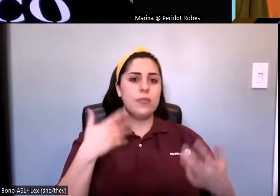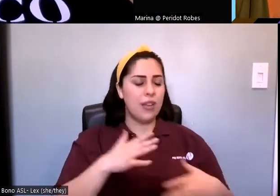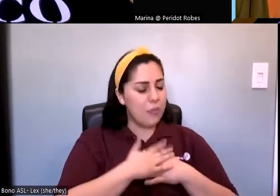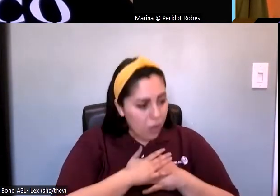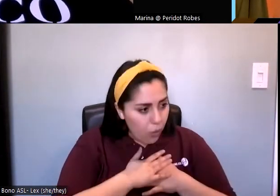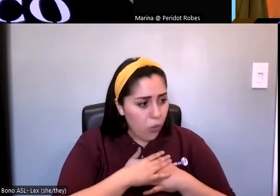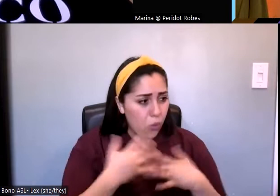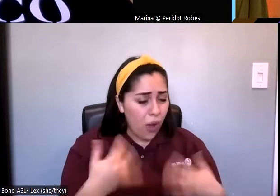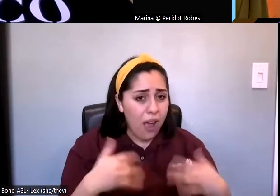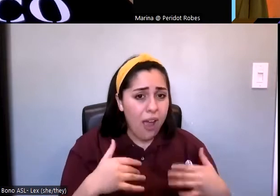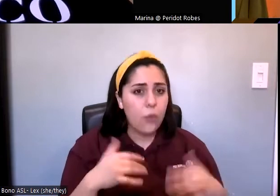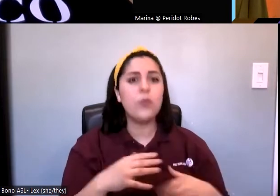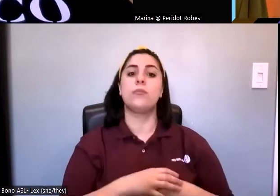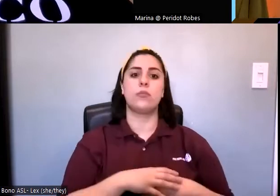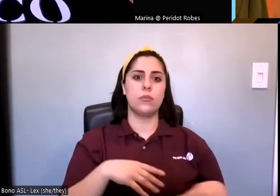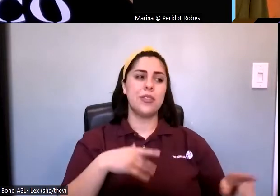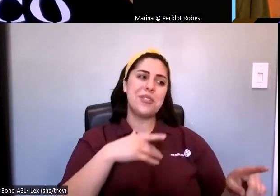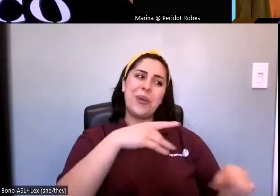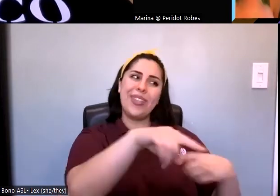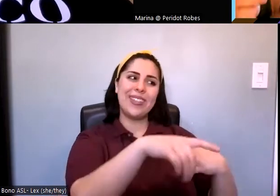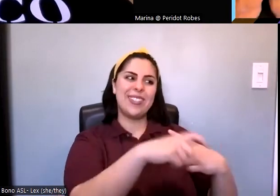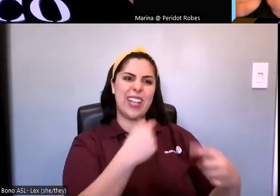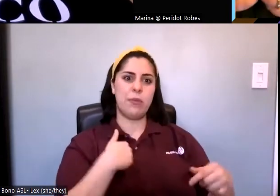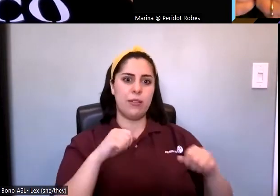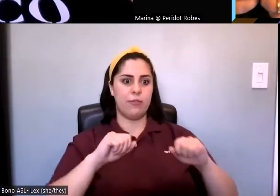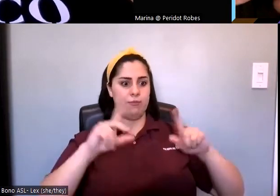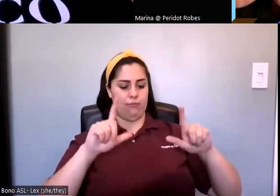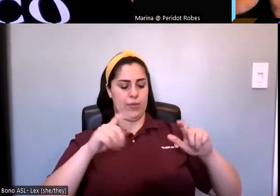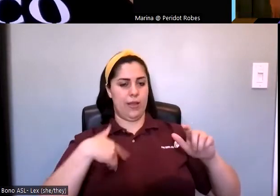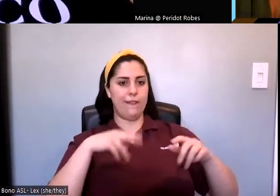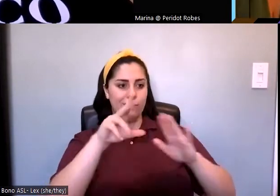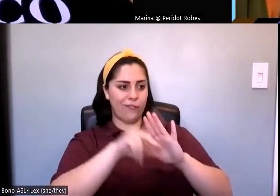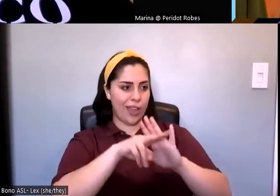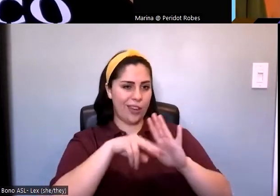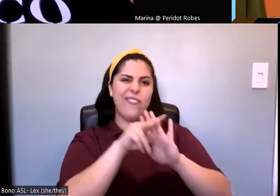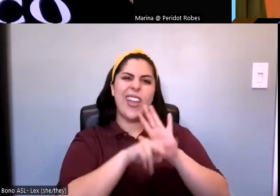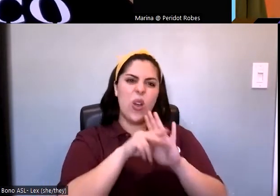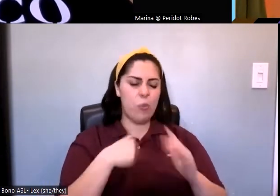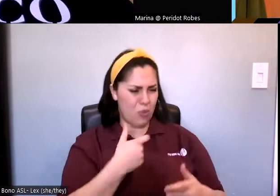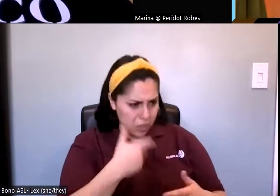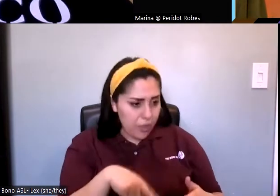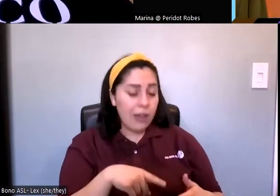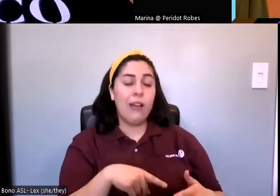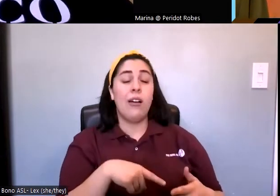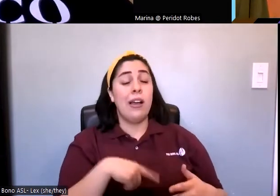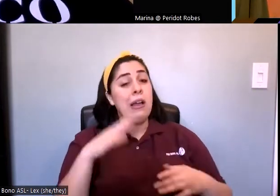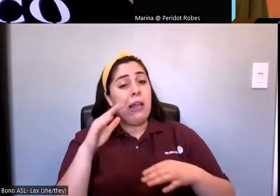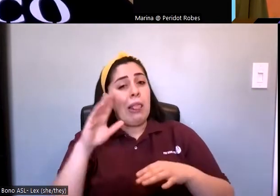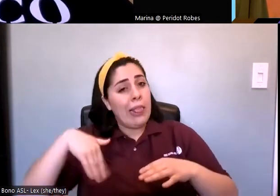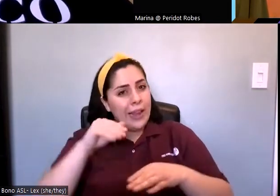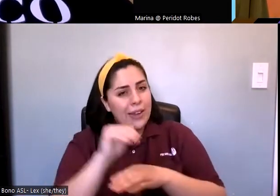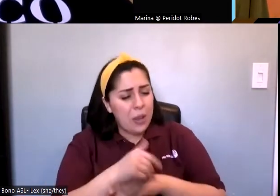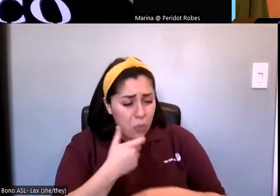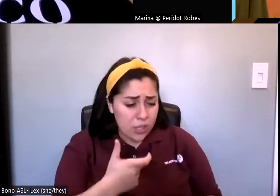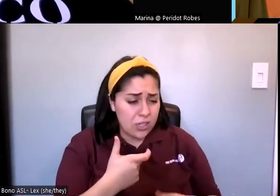because it's 10 o'clock at night and I'm stoned off my ass. And I'm just like, I can't text to this person, to be honest.